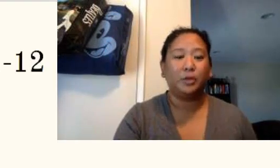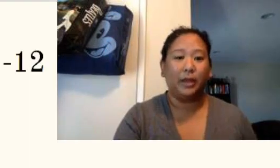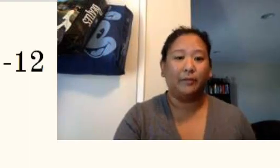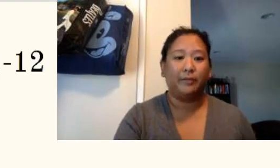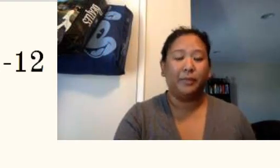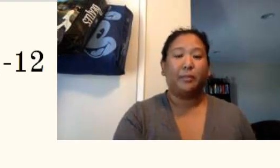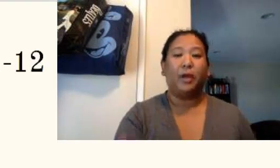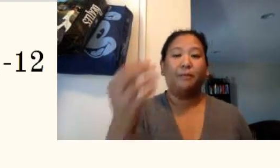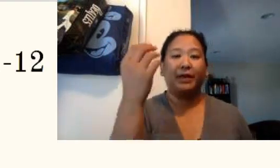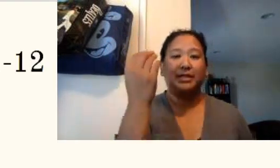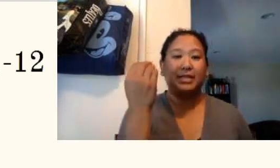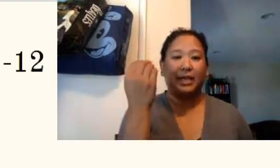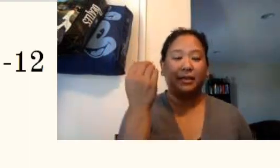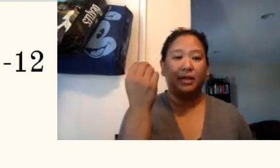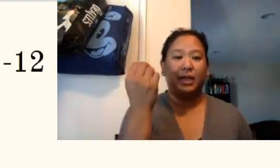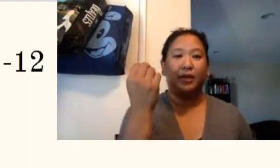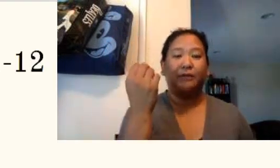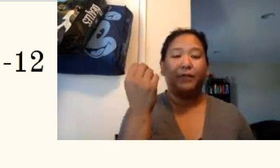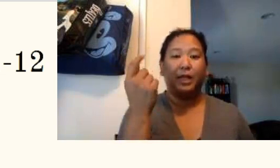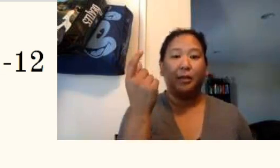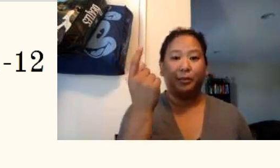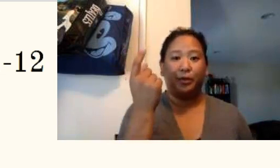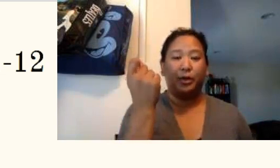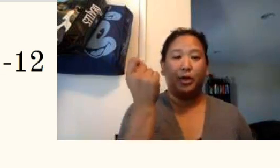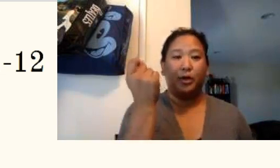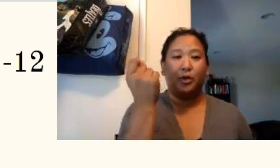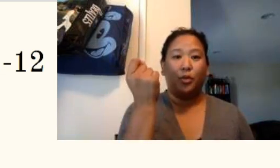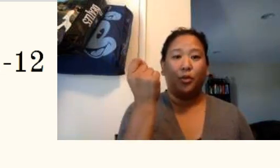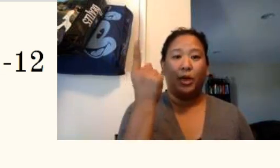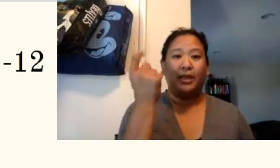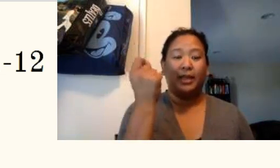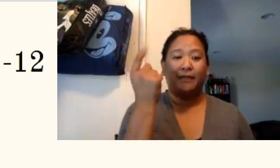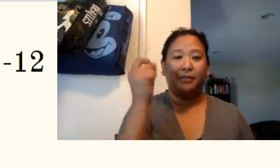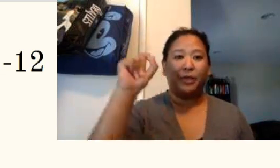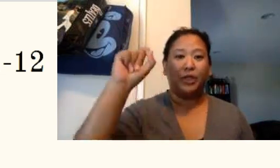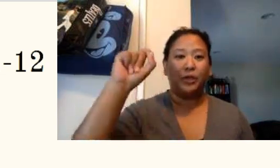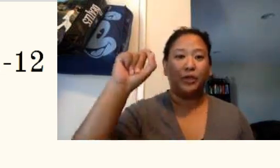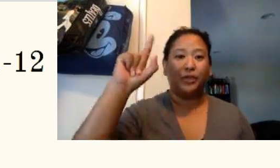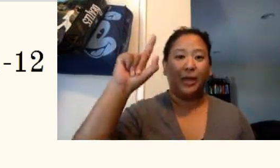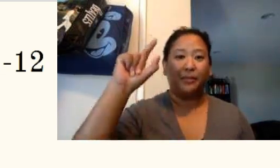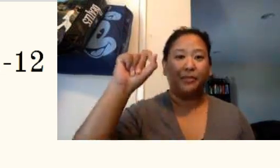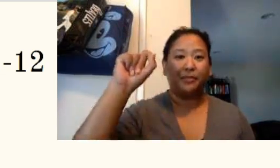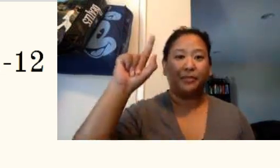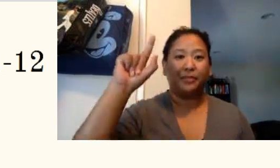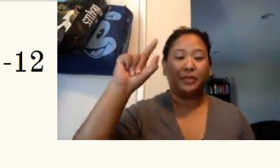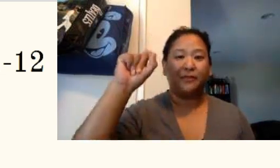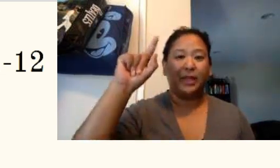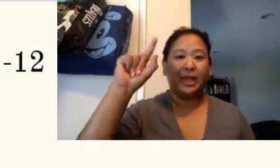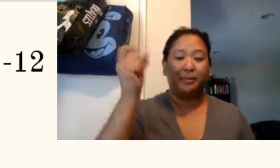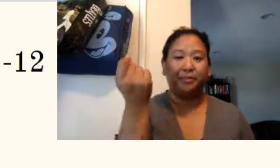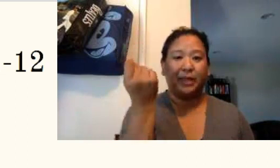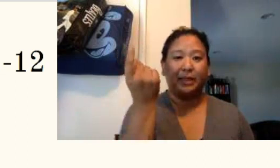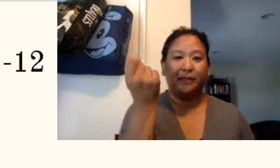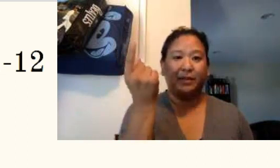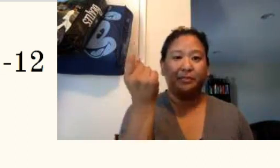11 and 12. Palm faces in. You're going to flick upward. 11. You're going to use your thumb to flick